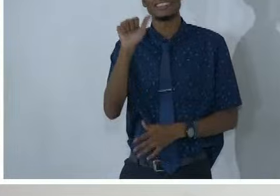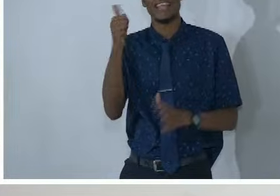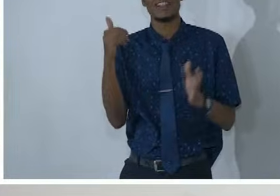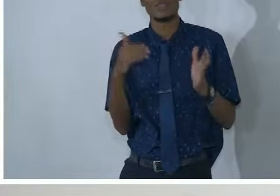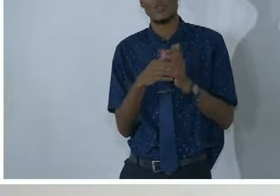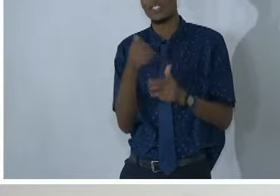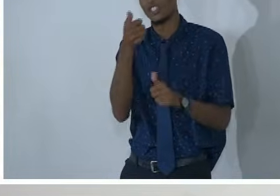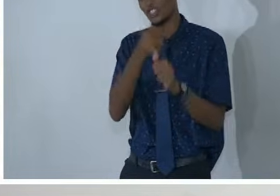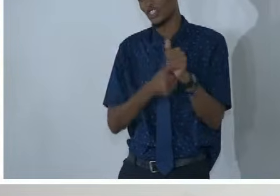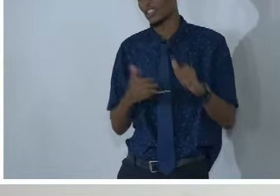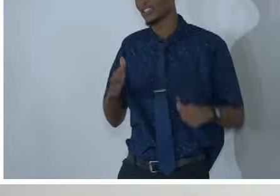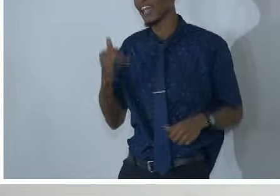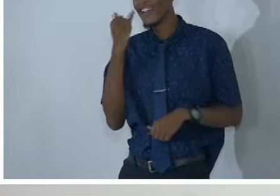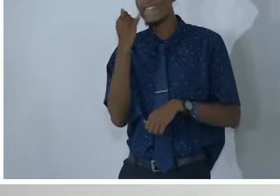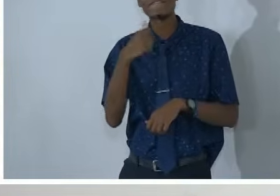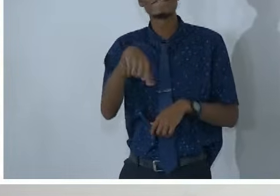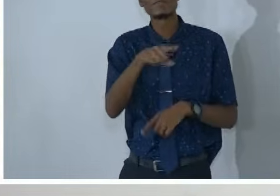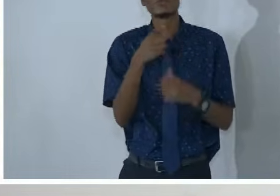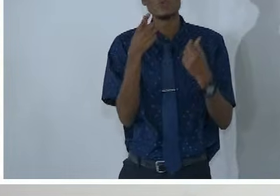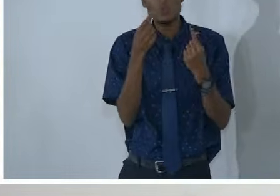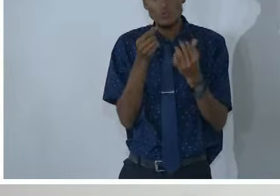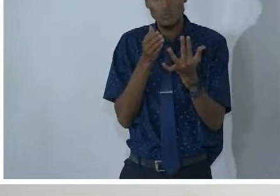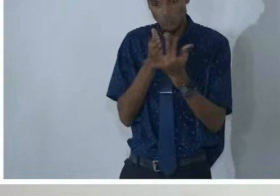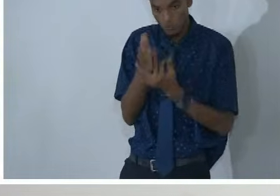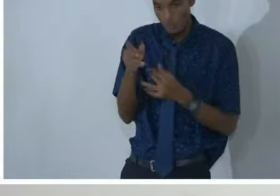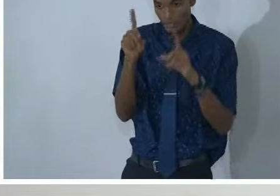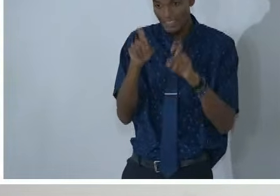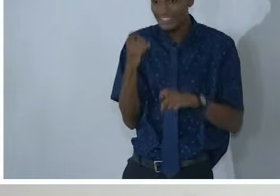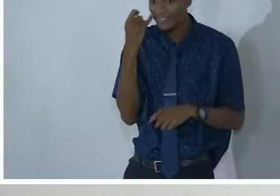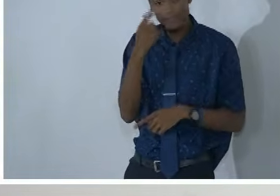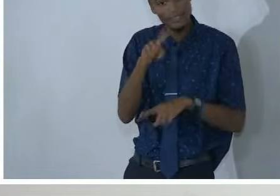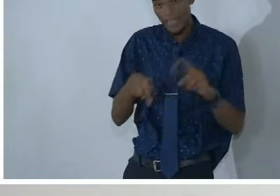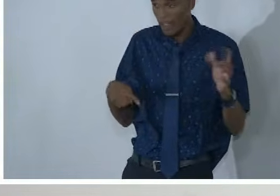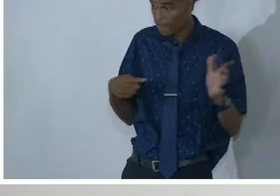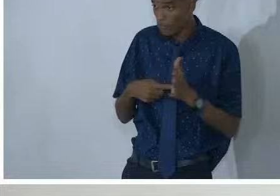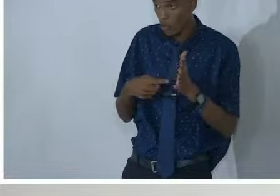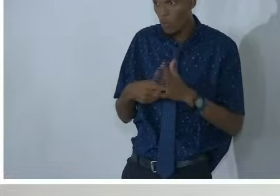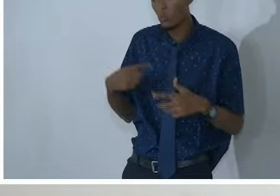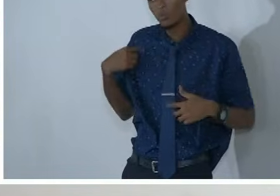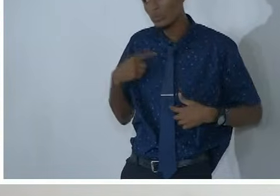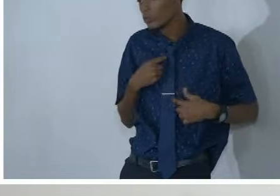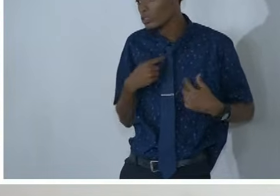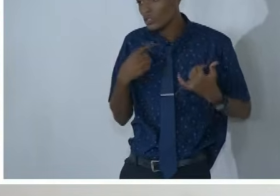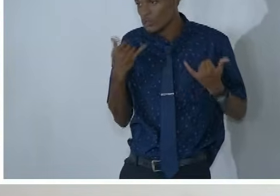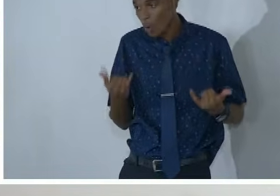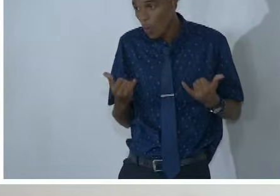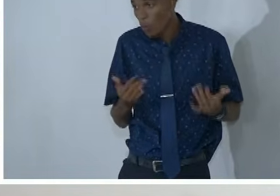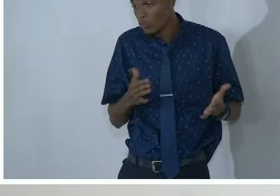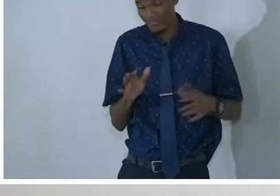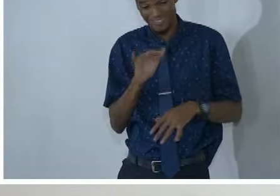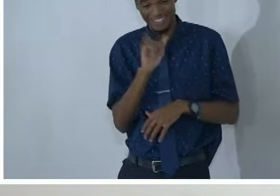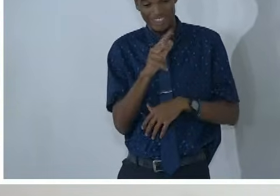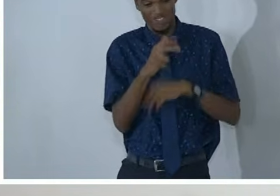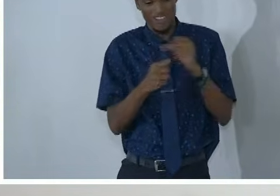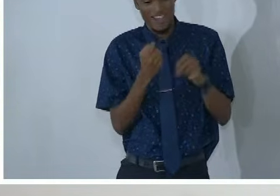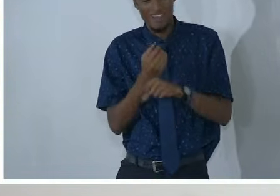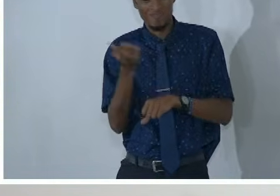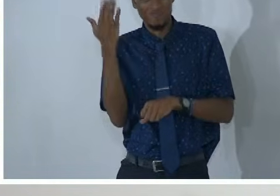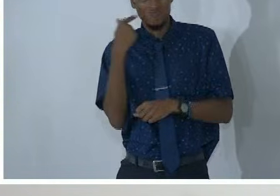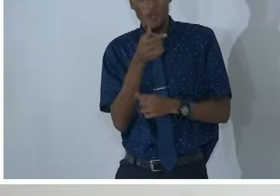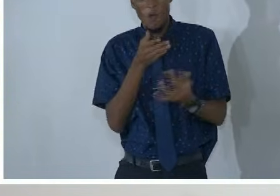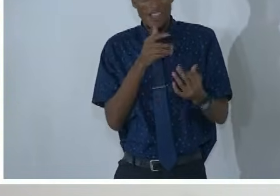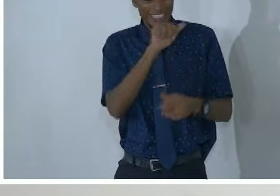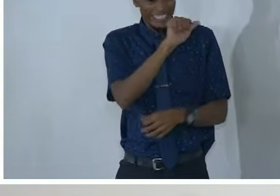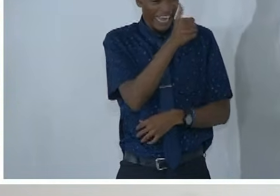they go through the means test and they can't afford it. And we have moved over the last 3 years from 10